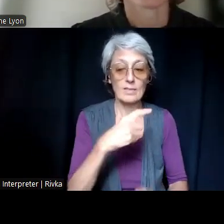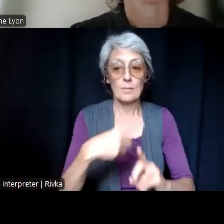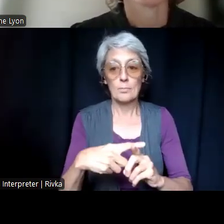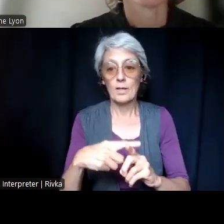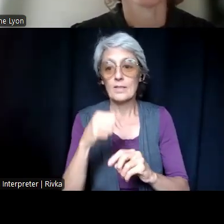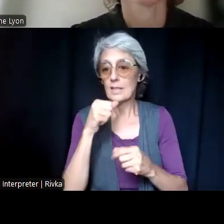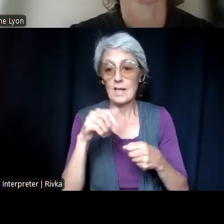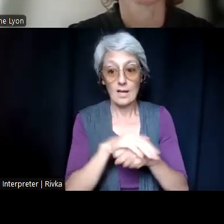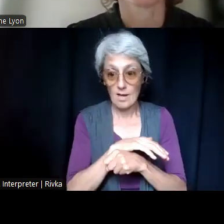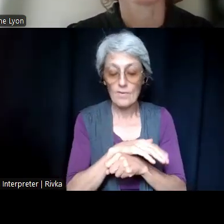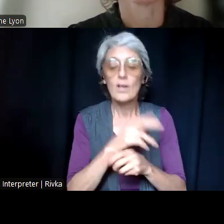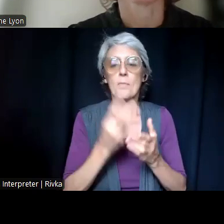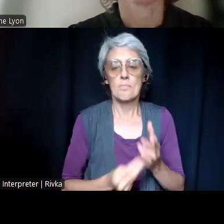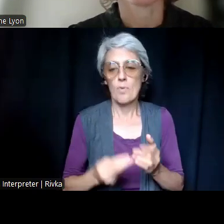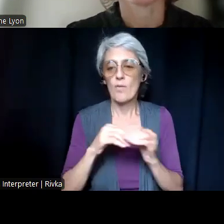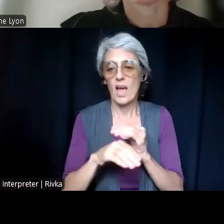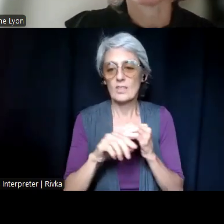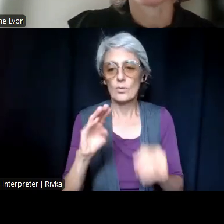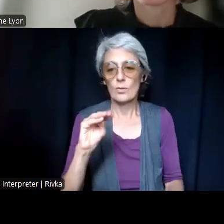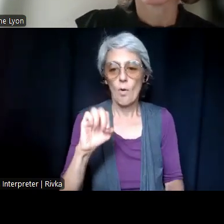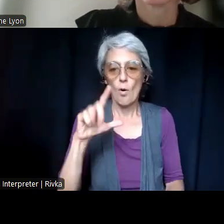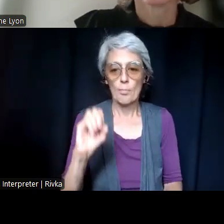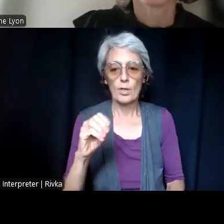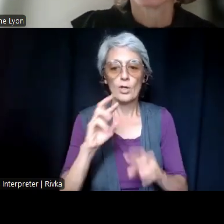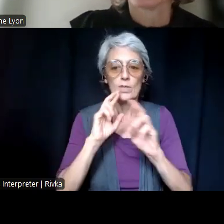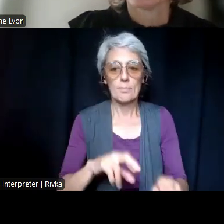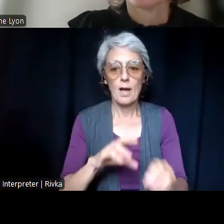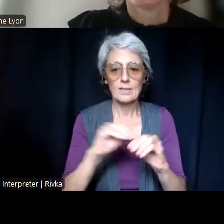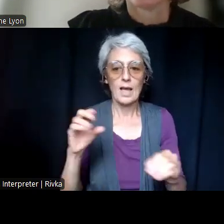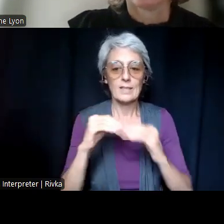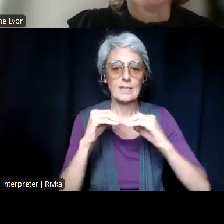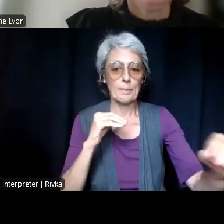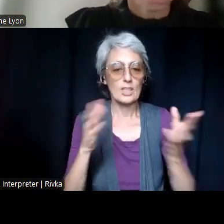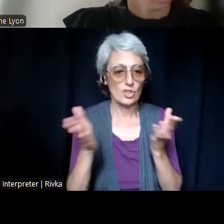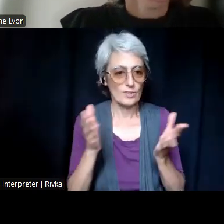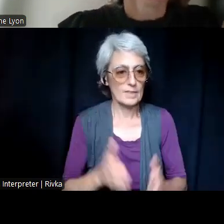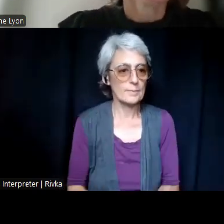Rise have access to the mobile response and stabilization service.